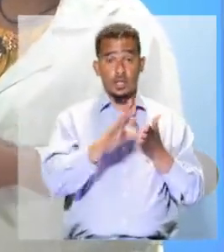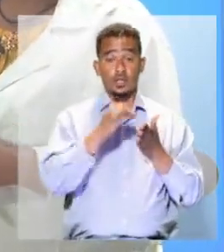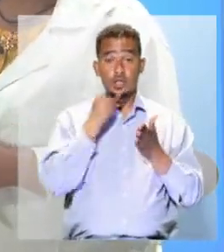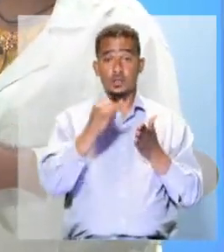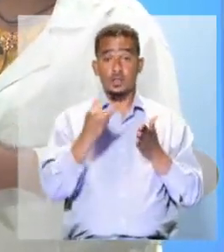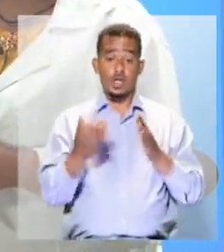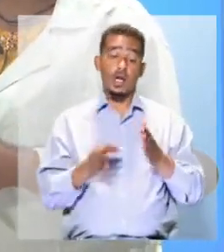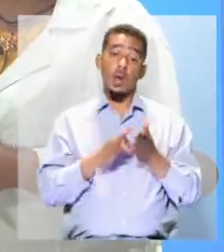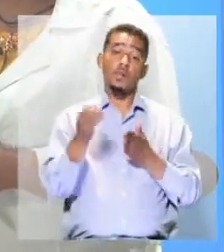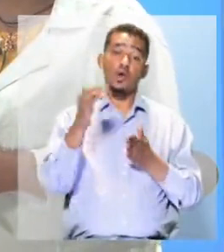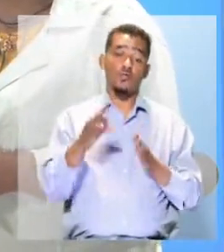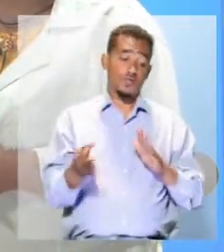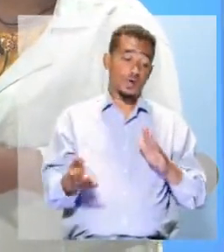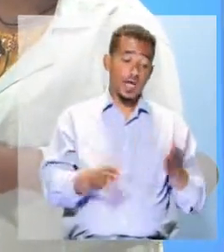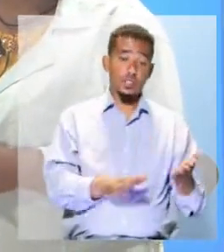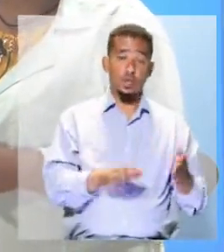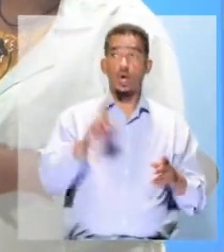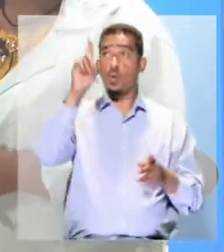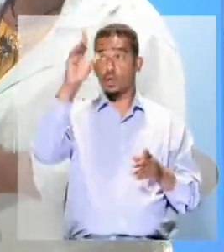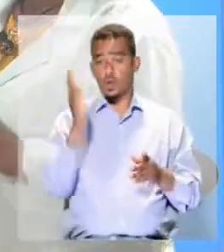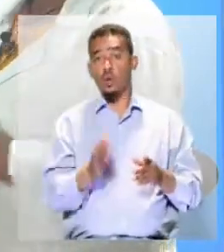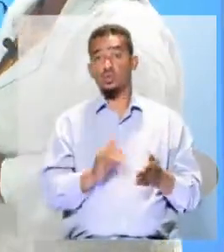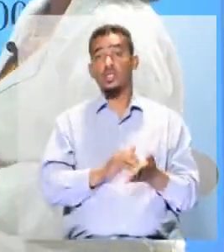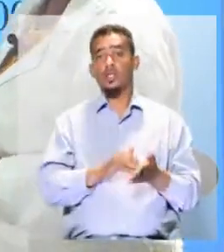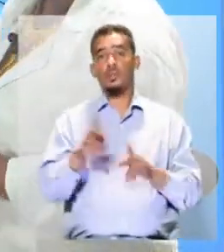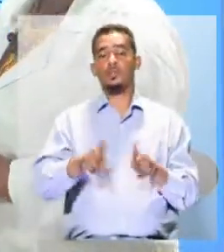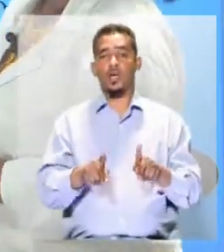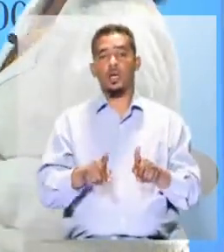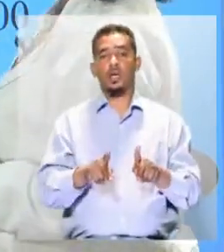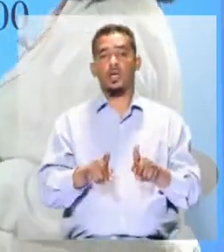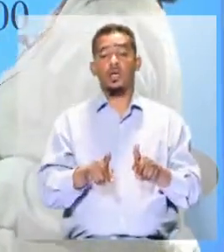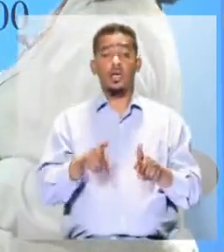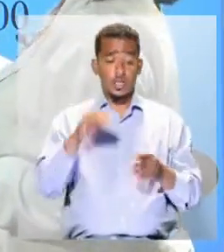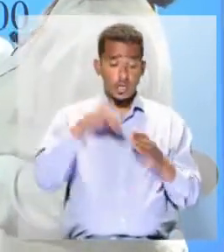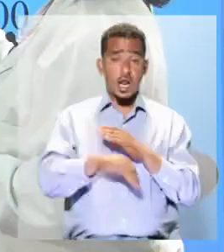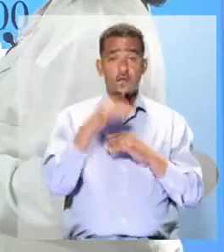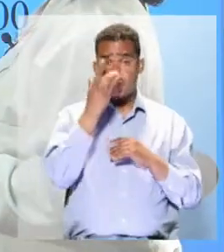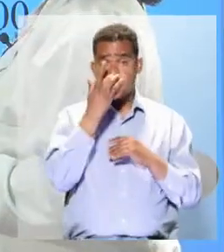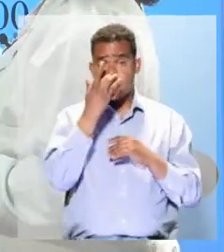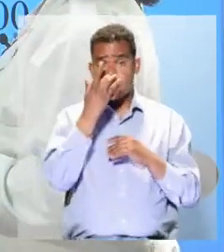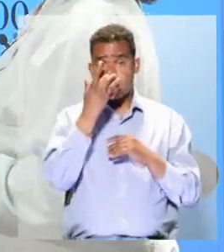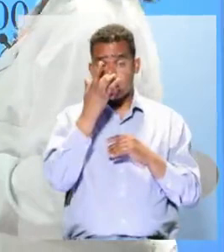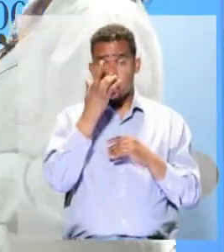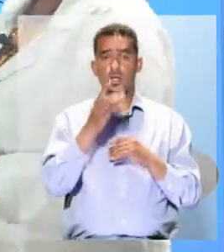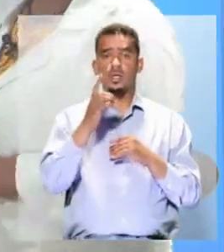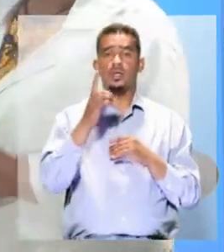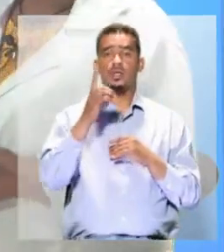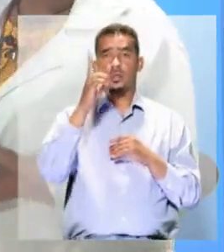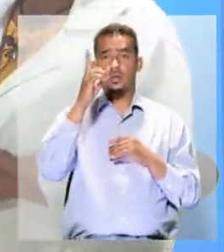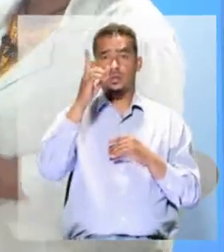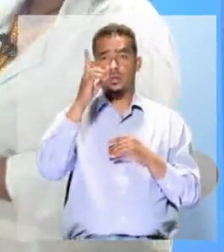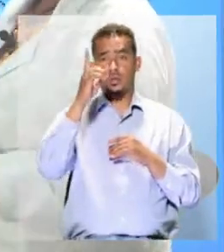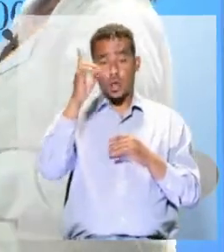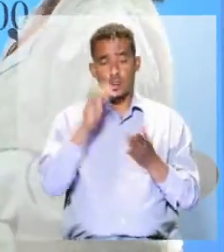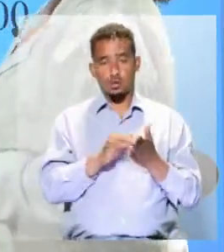number of days per 1,000 population in a year. In Africa, days rate is 12 per 1,000.